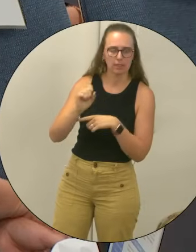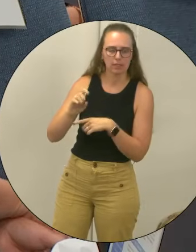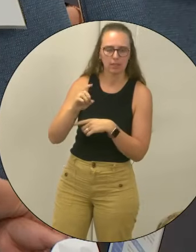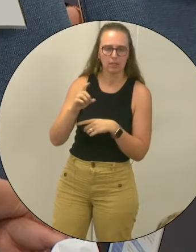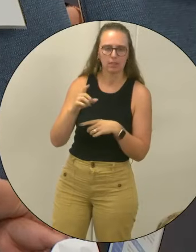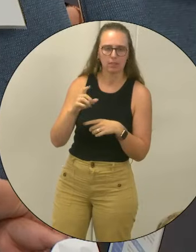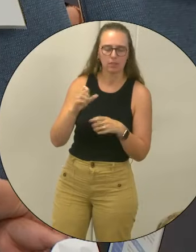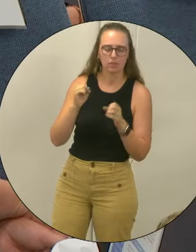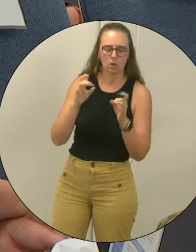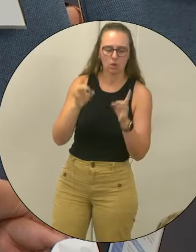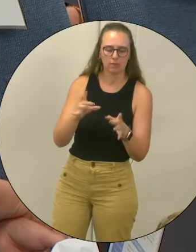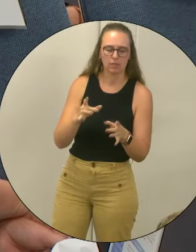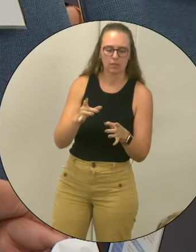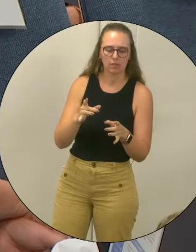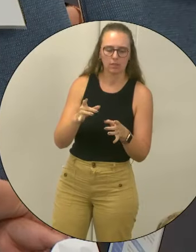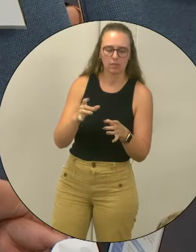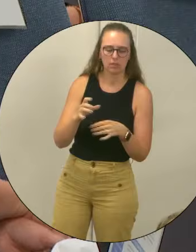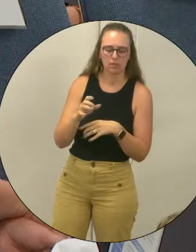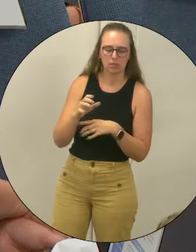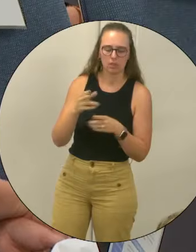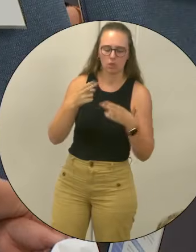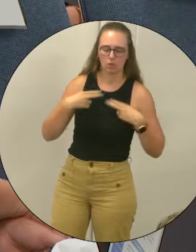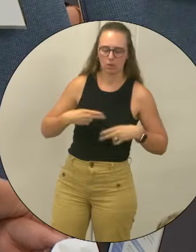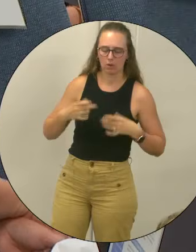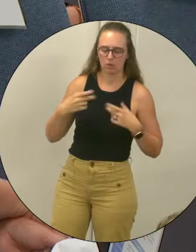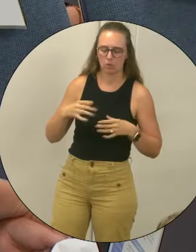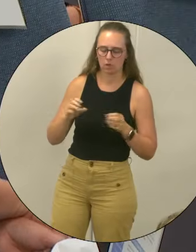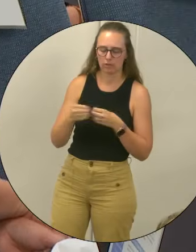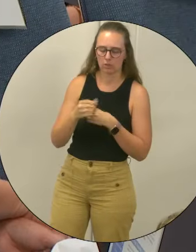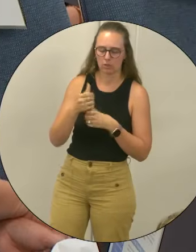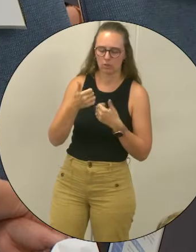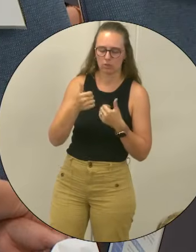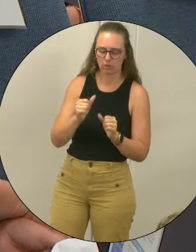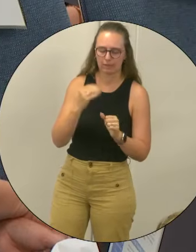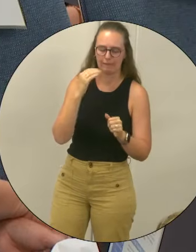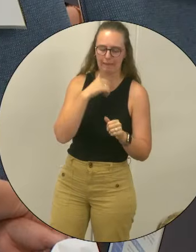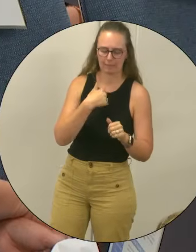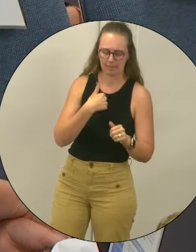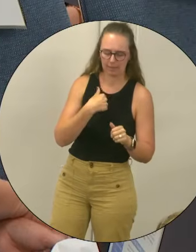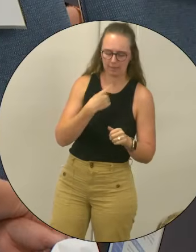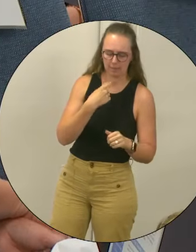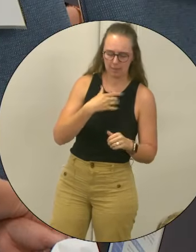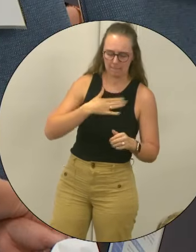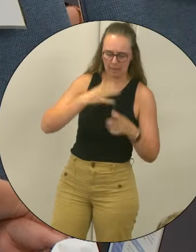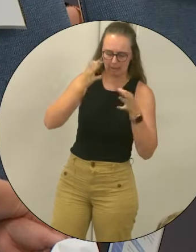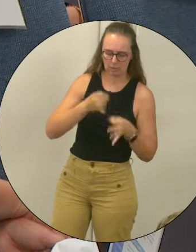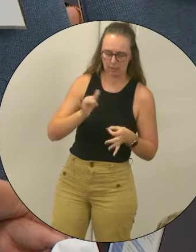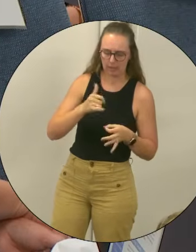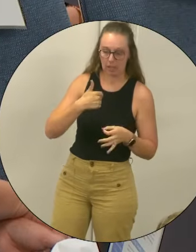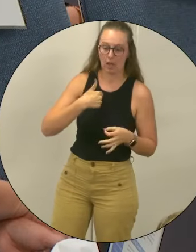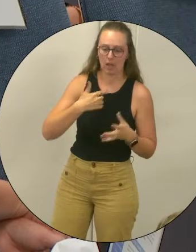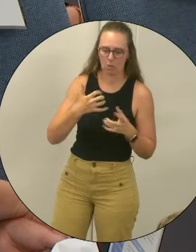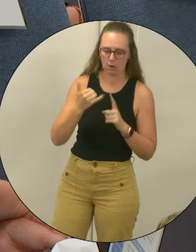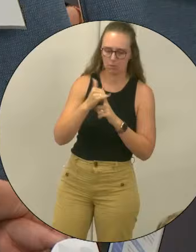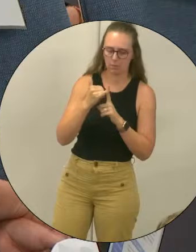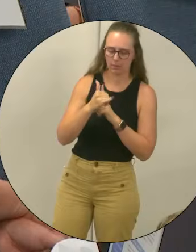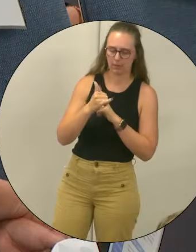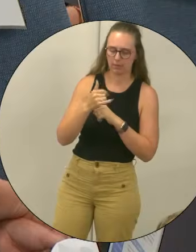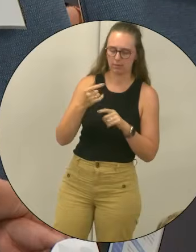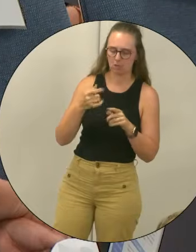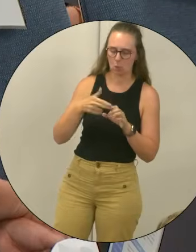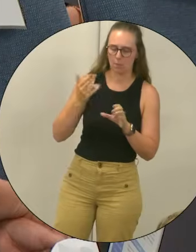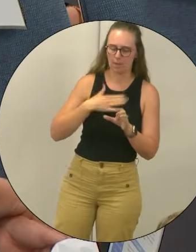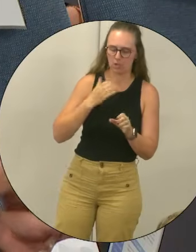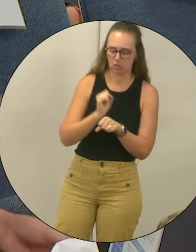so horribly. Your assistant human resource officer tries to gaslight me, telling me it was my decision, like I wanted to be bullied out of my job. You